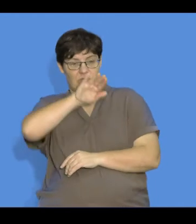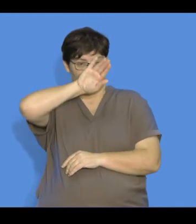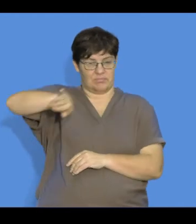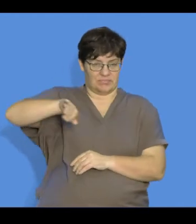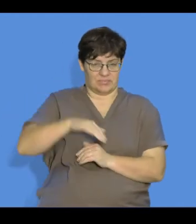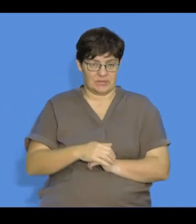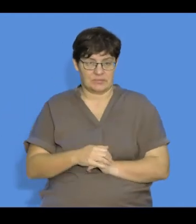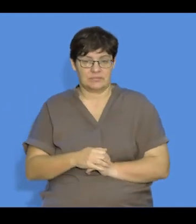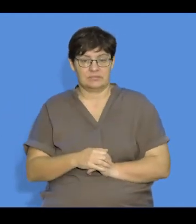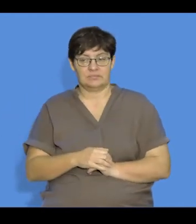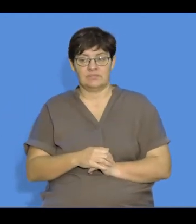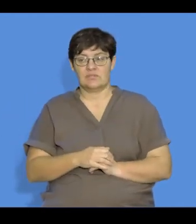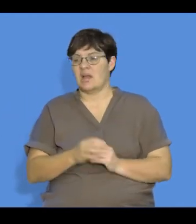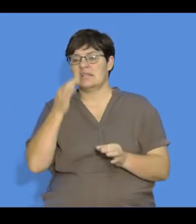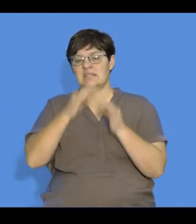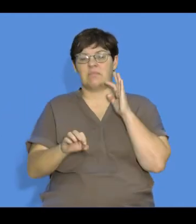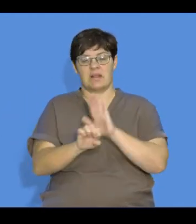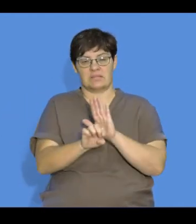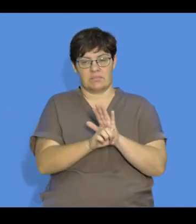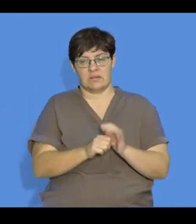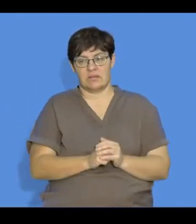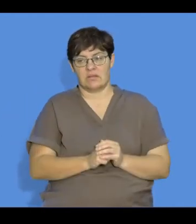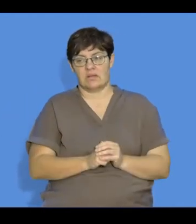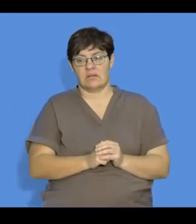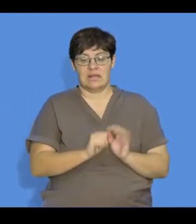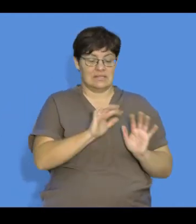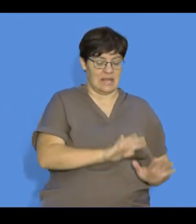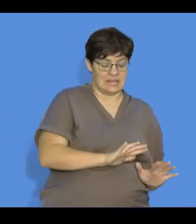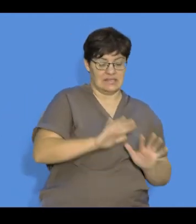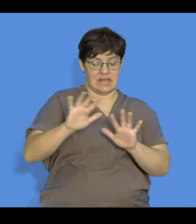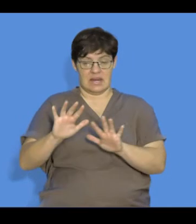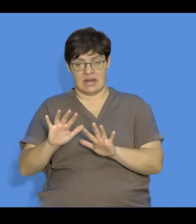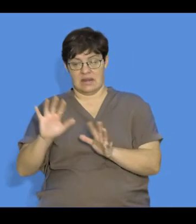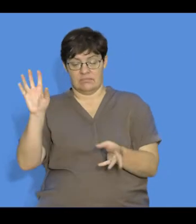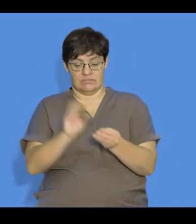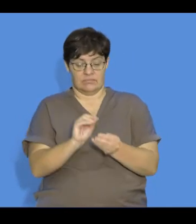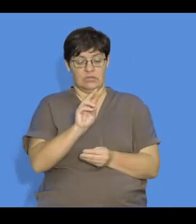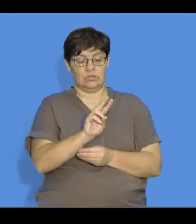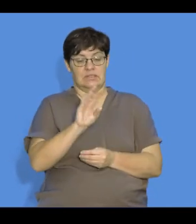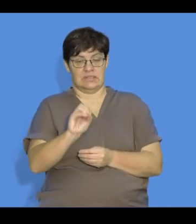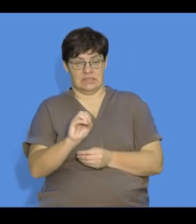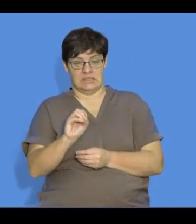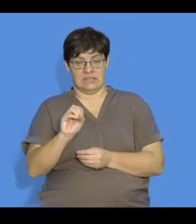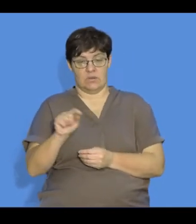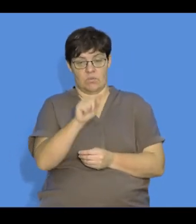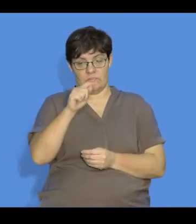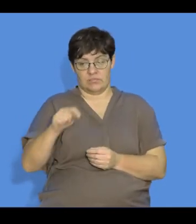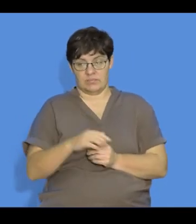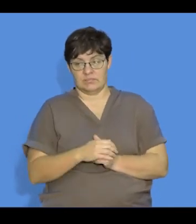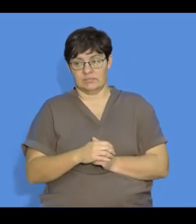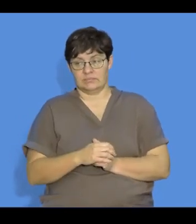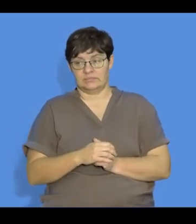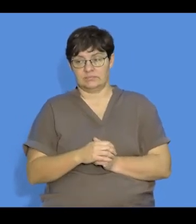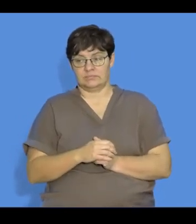the battery, okay? So these are just a simple example to say the 10 and 10, these two, they give us the 20